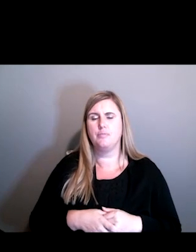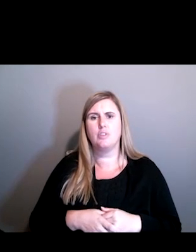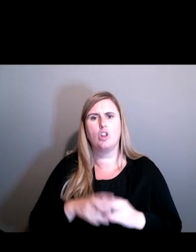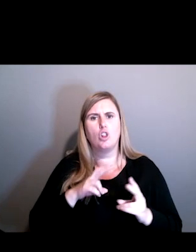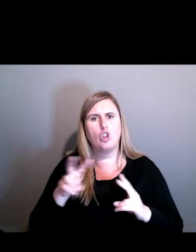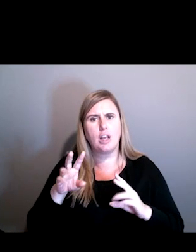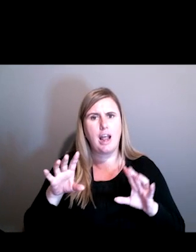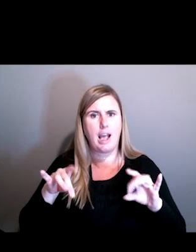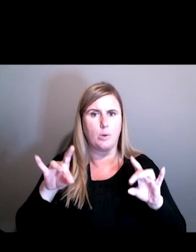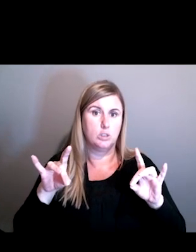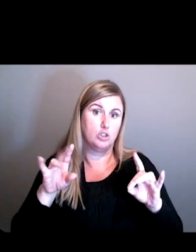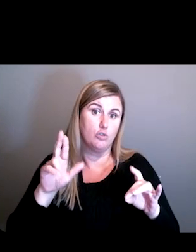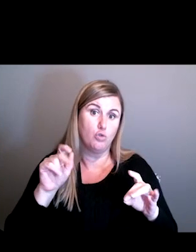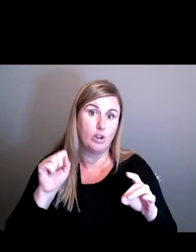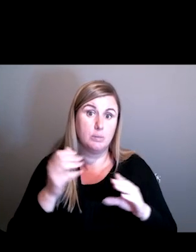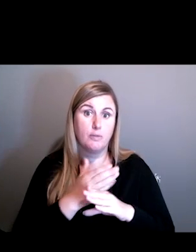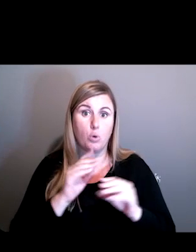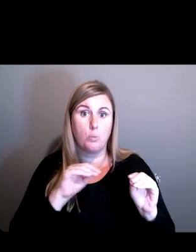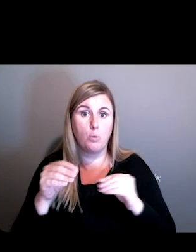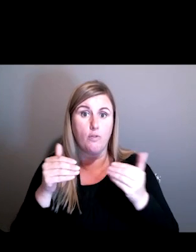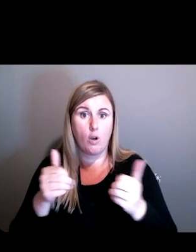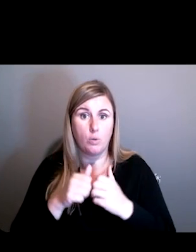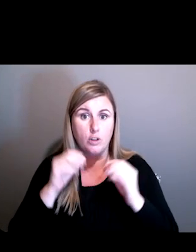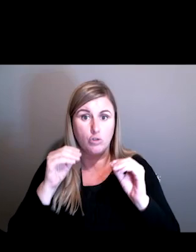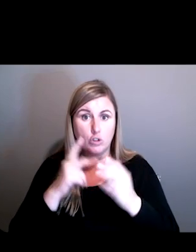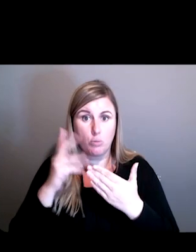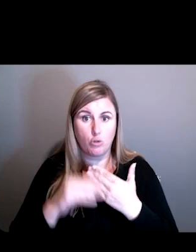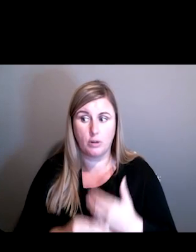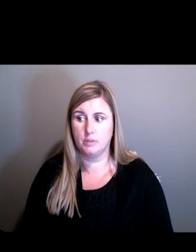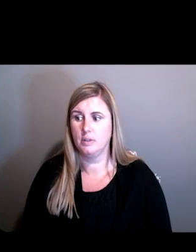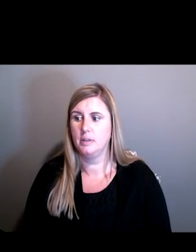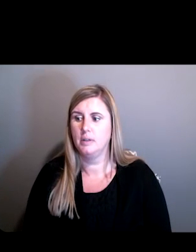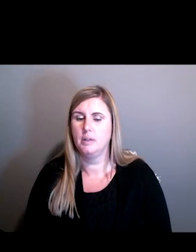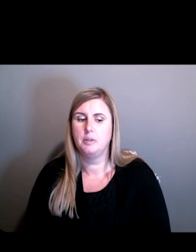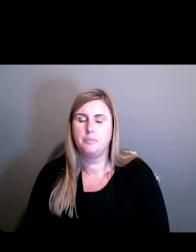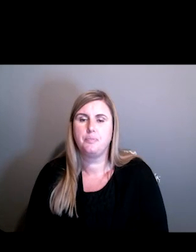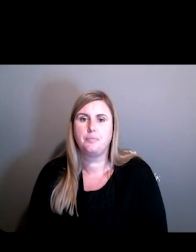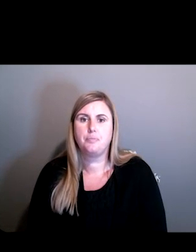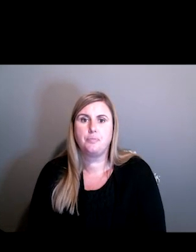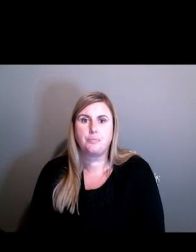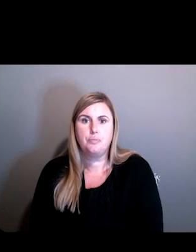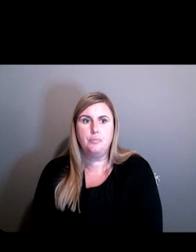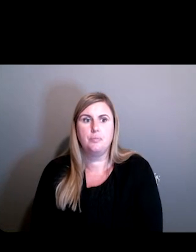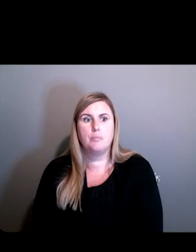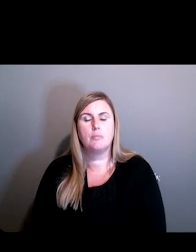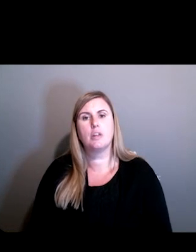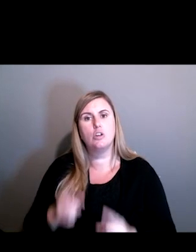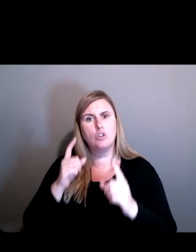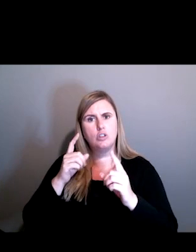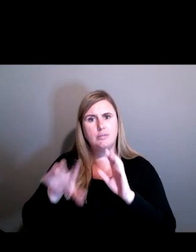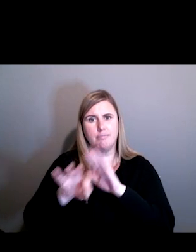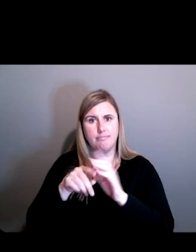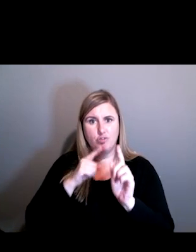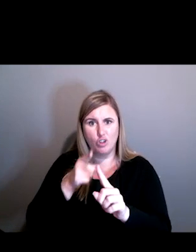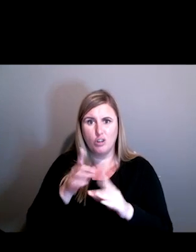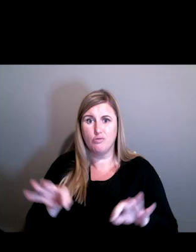So look at acquisition rates before you move on in instructional programs. Make sure you're always selecting targets